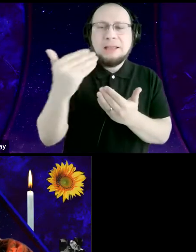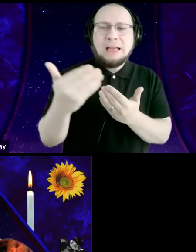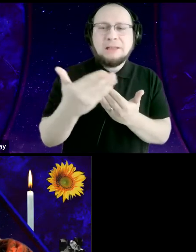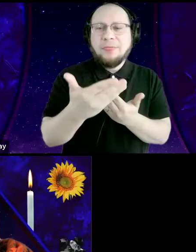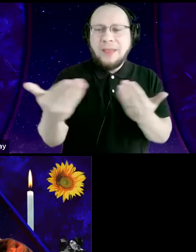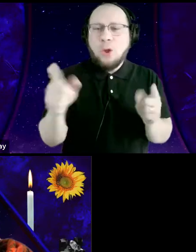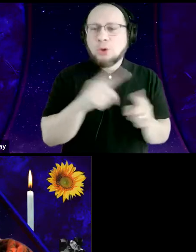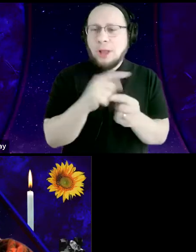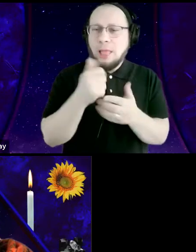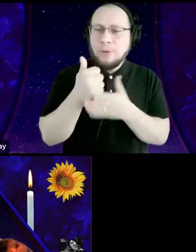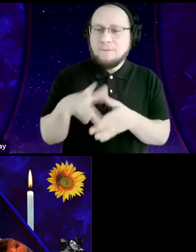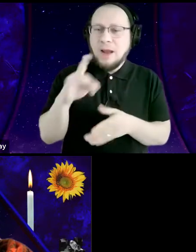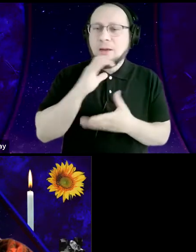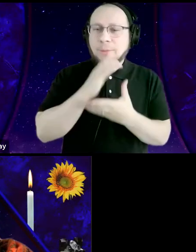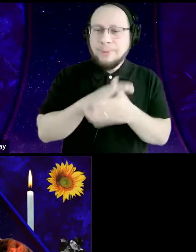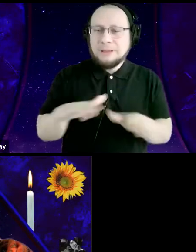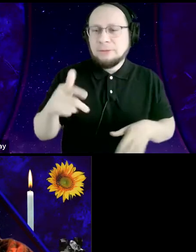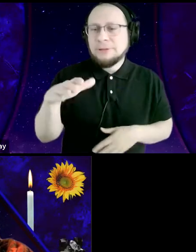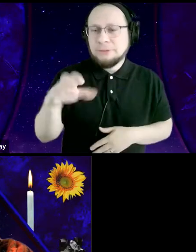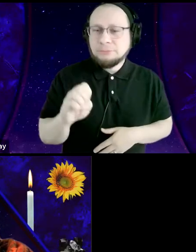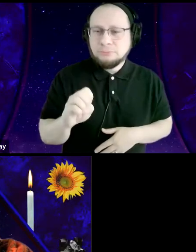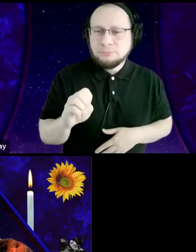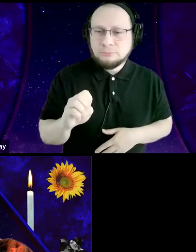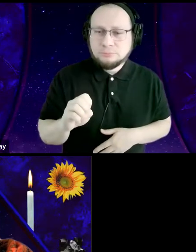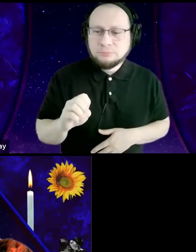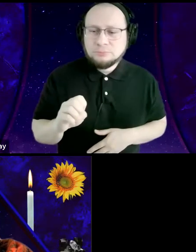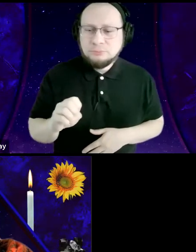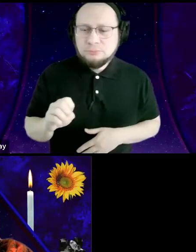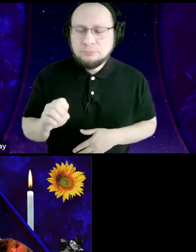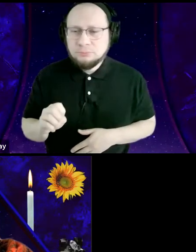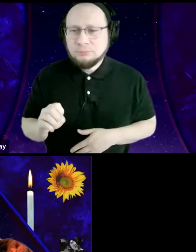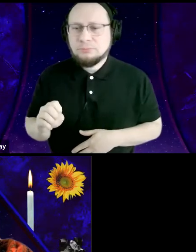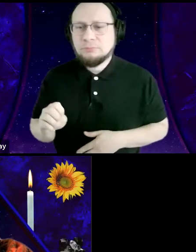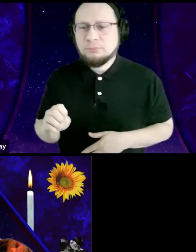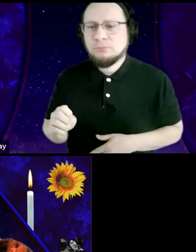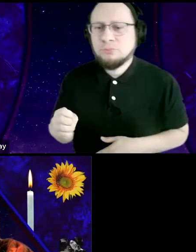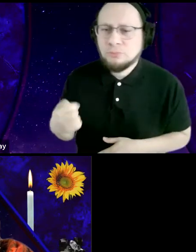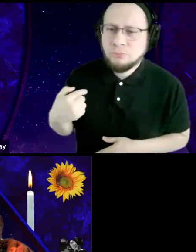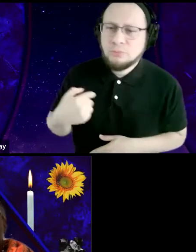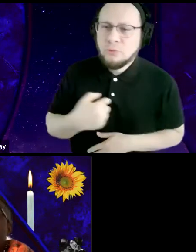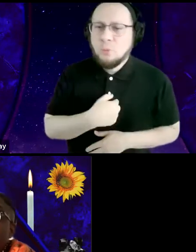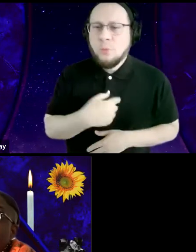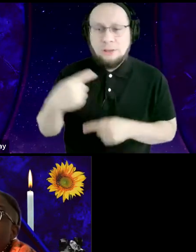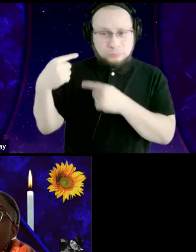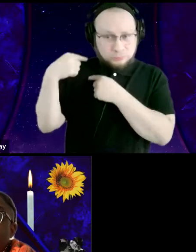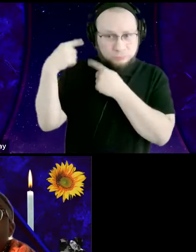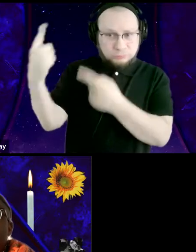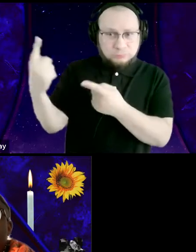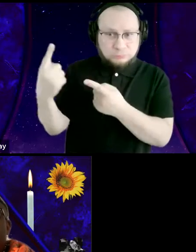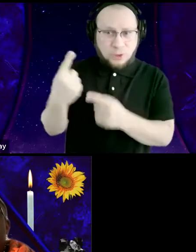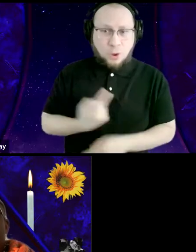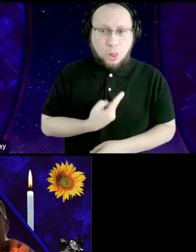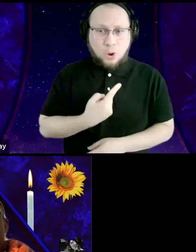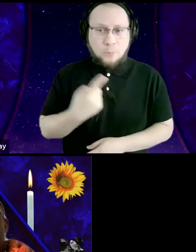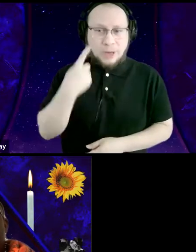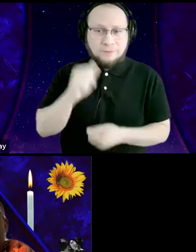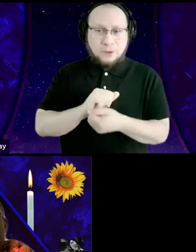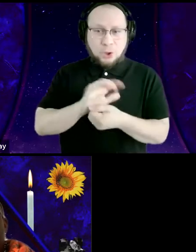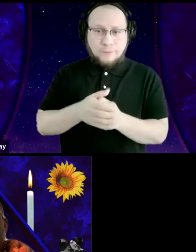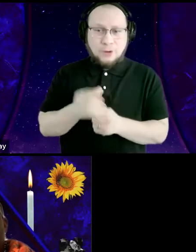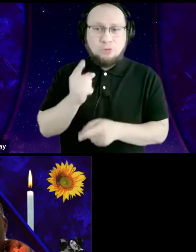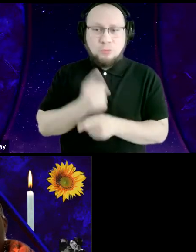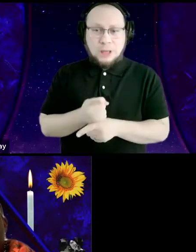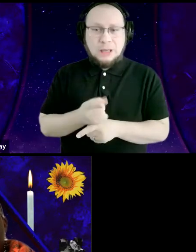peace. I think we had to sort of make a lot of peace with isolation recently. And so now that we're no longer quite